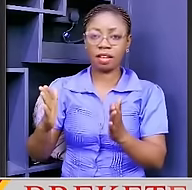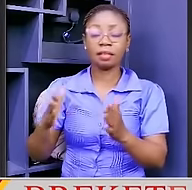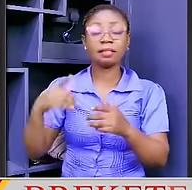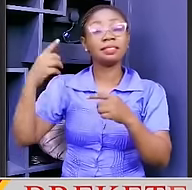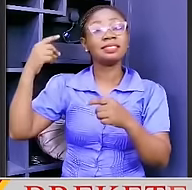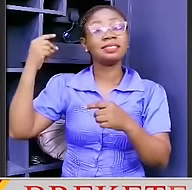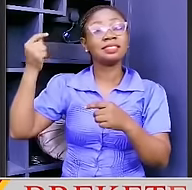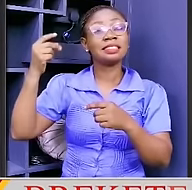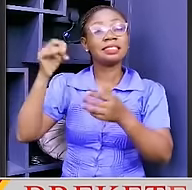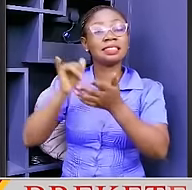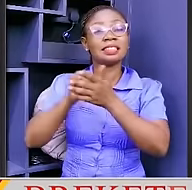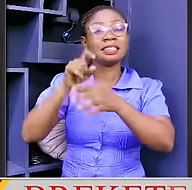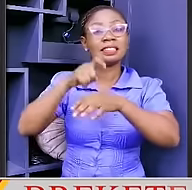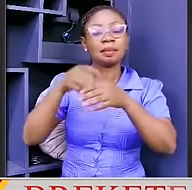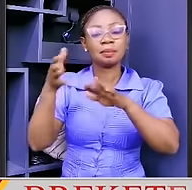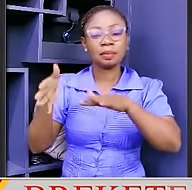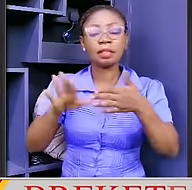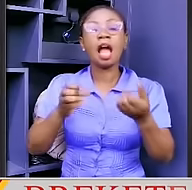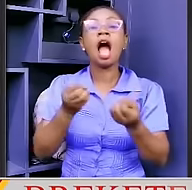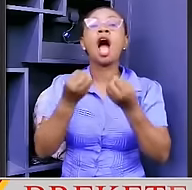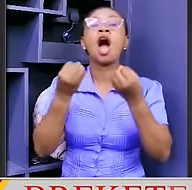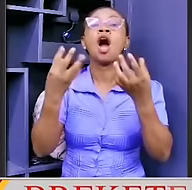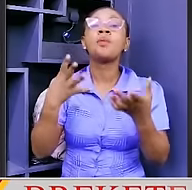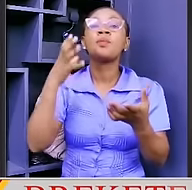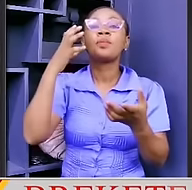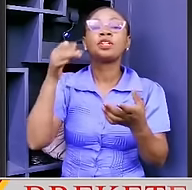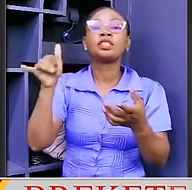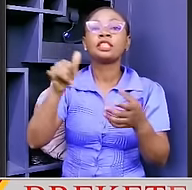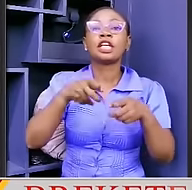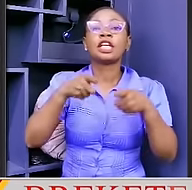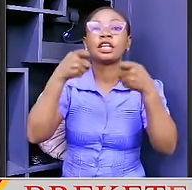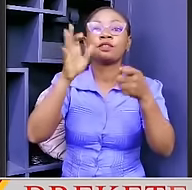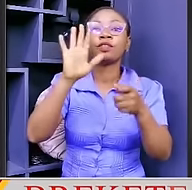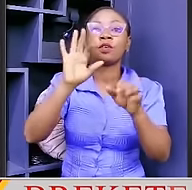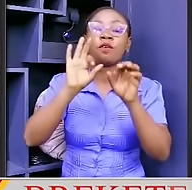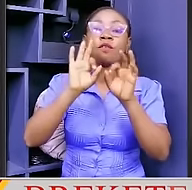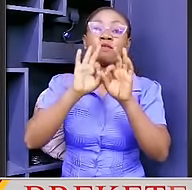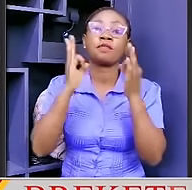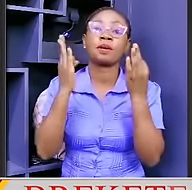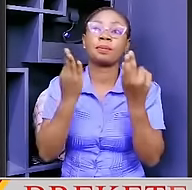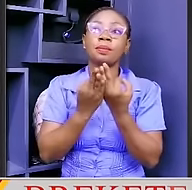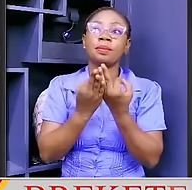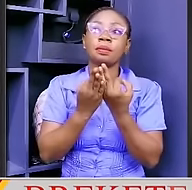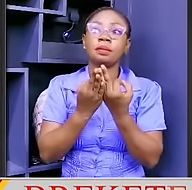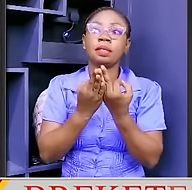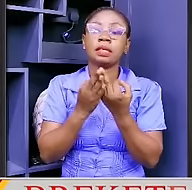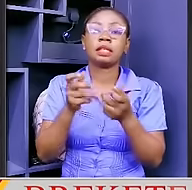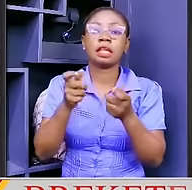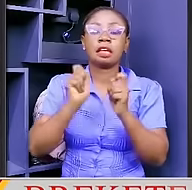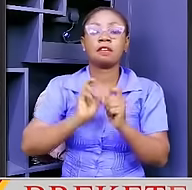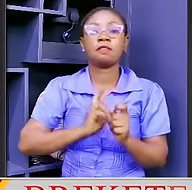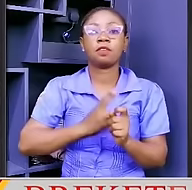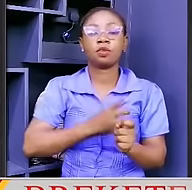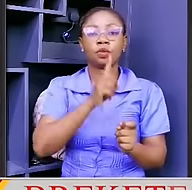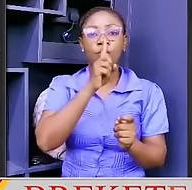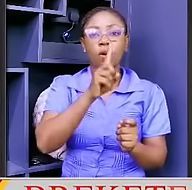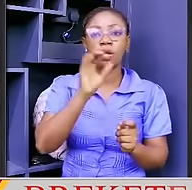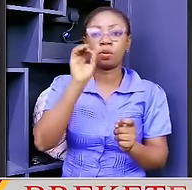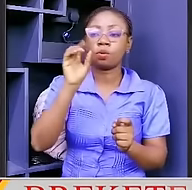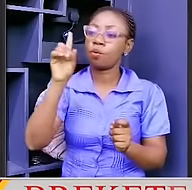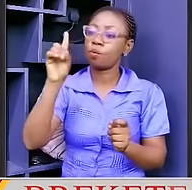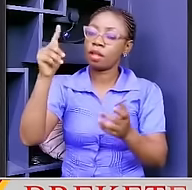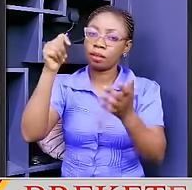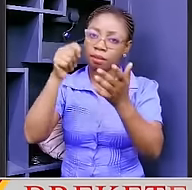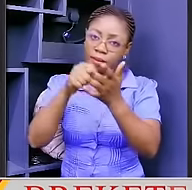Since that time when he died, how much they don't give on our family? Just 101,000. How